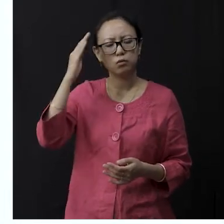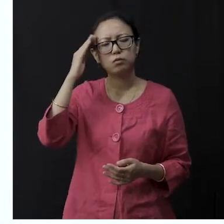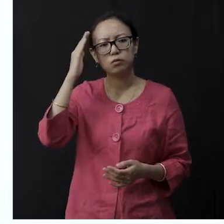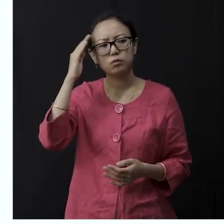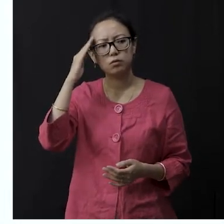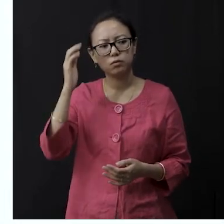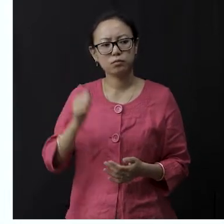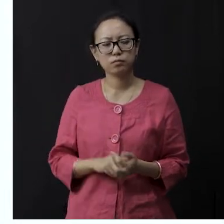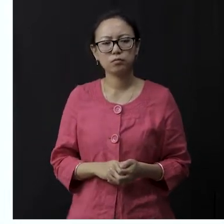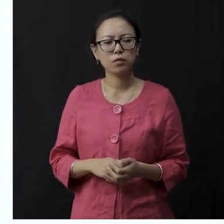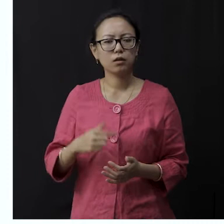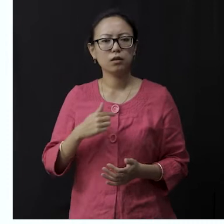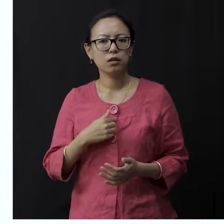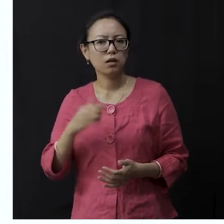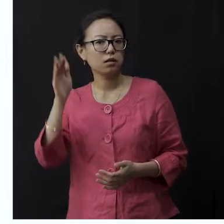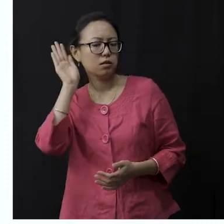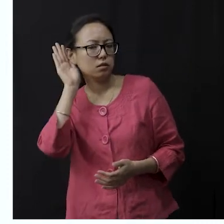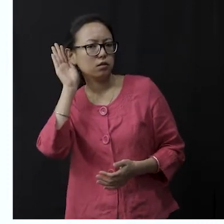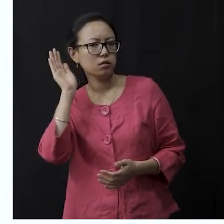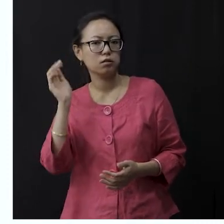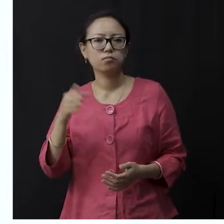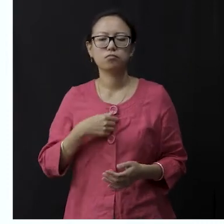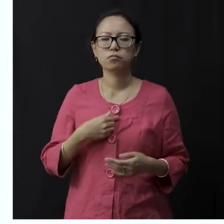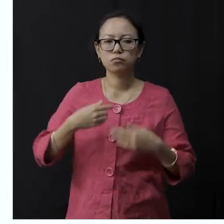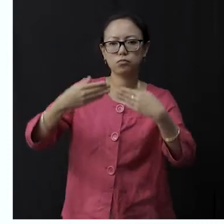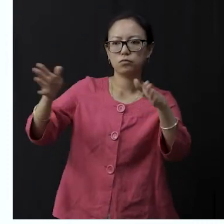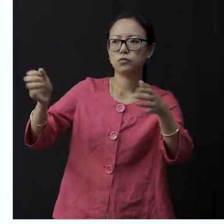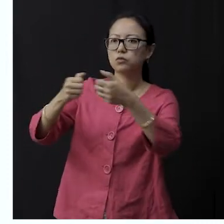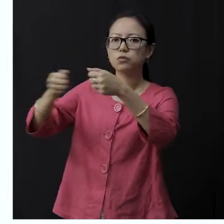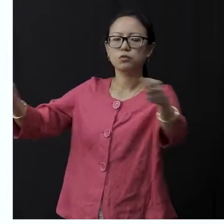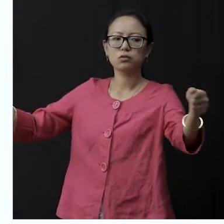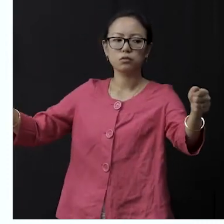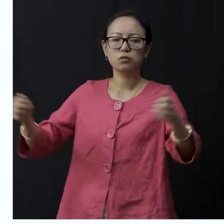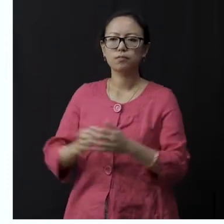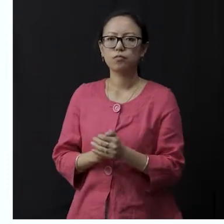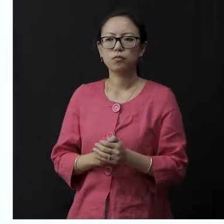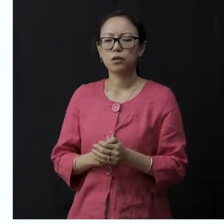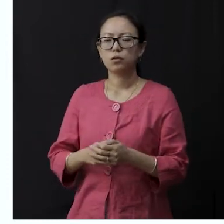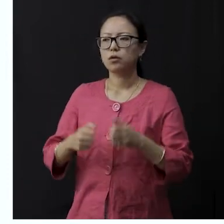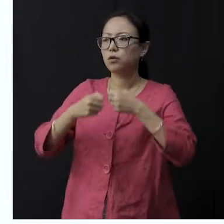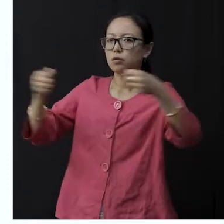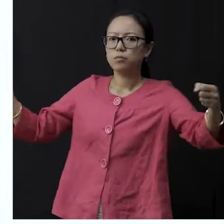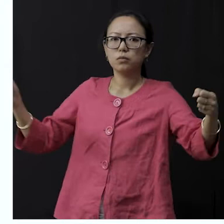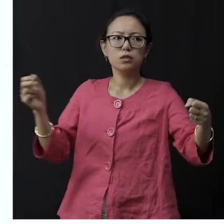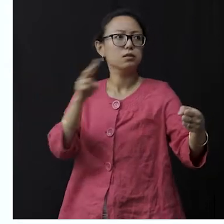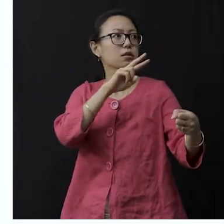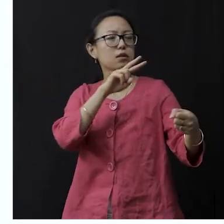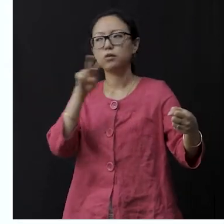I listened. I opened. I looked to left and right, but